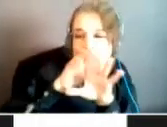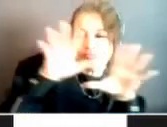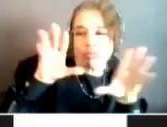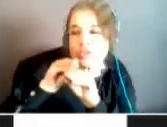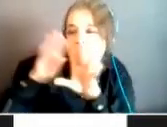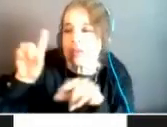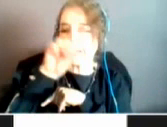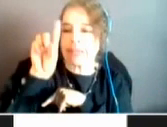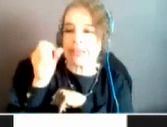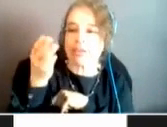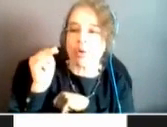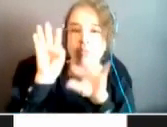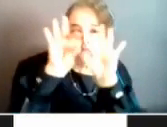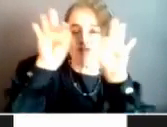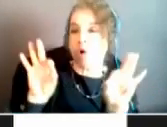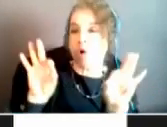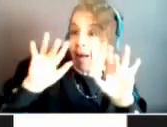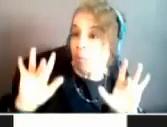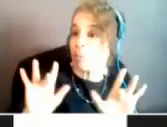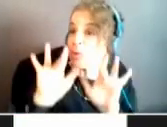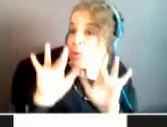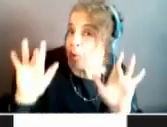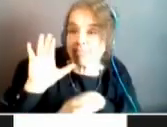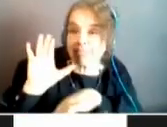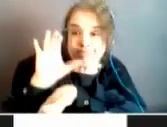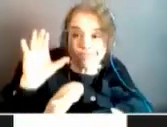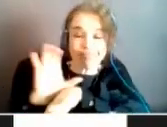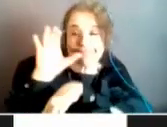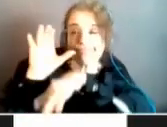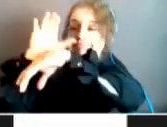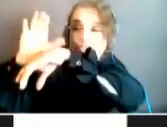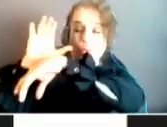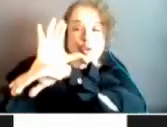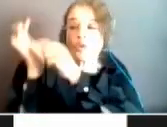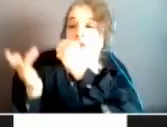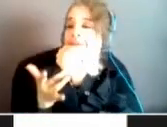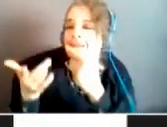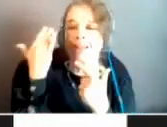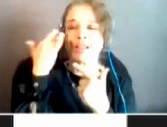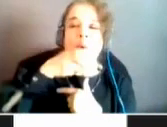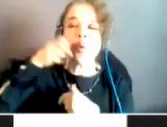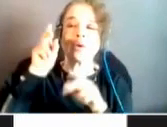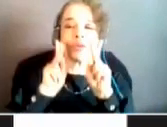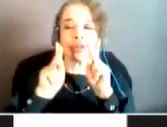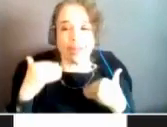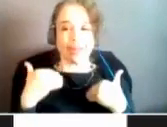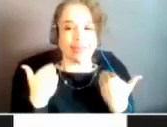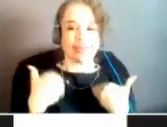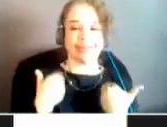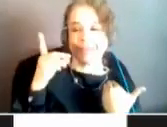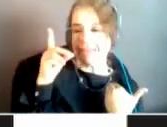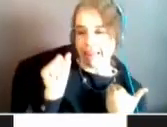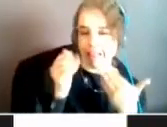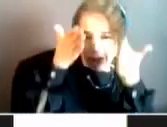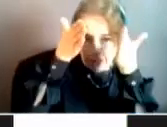to the Zoom format. And, if you know of, older people or younger disabled